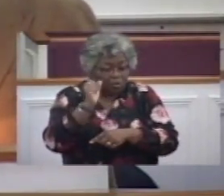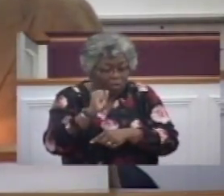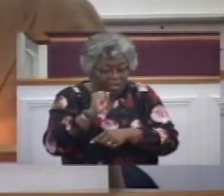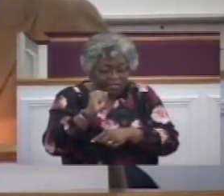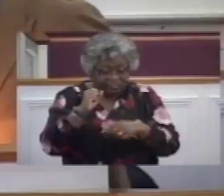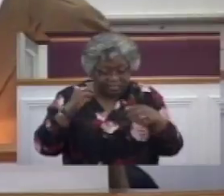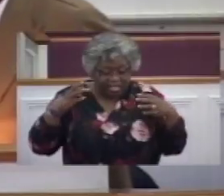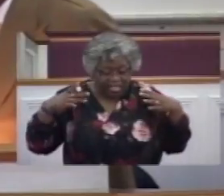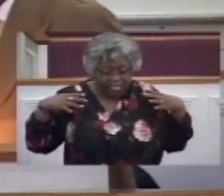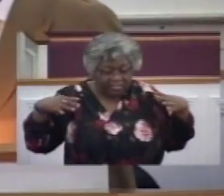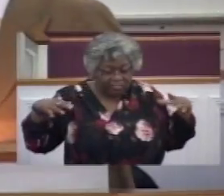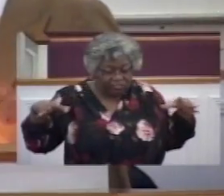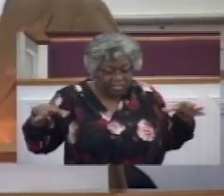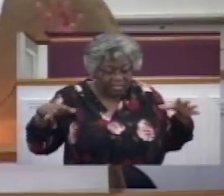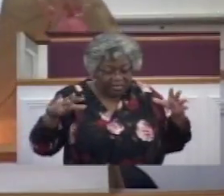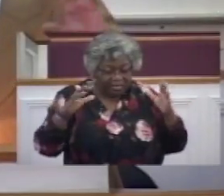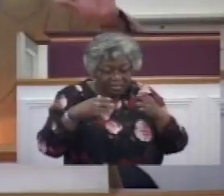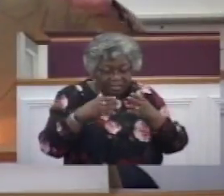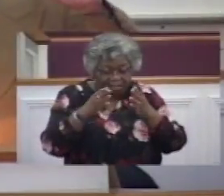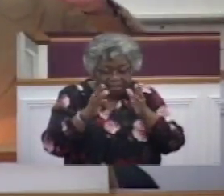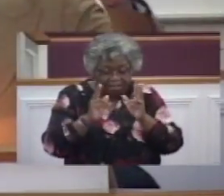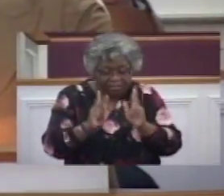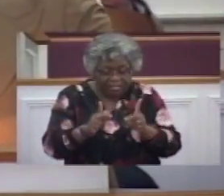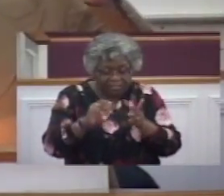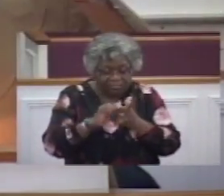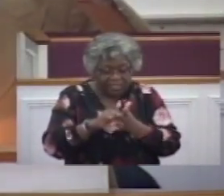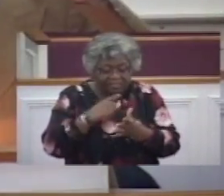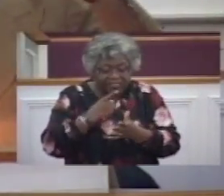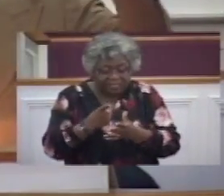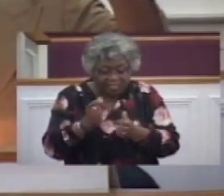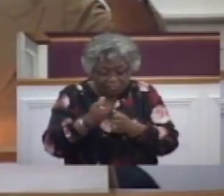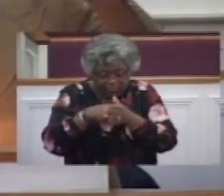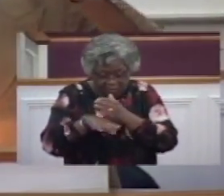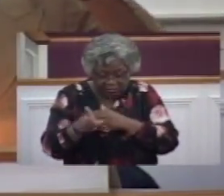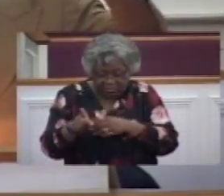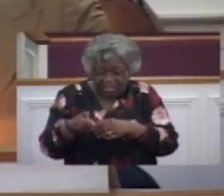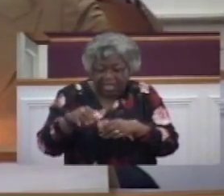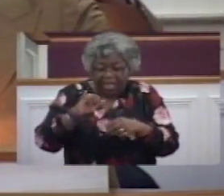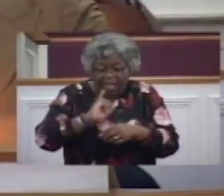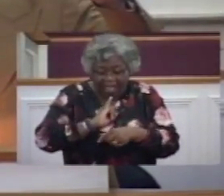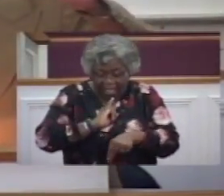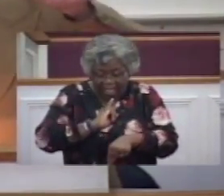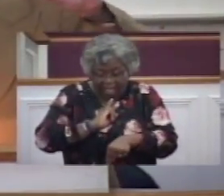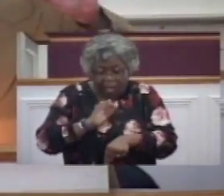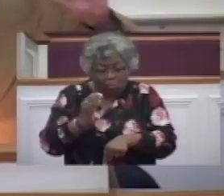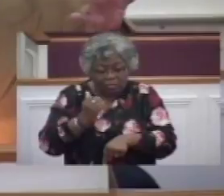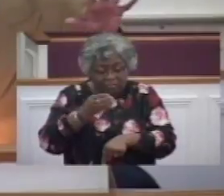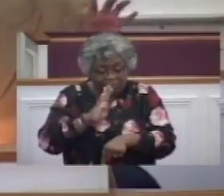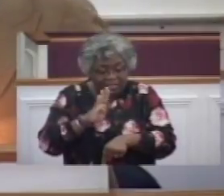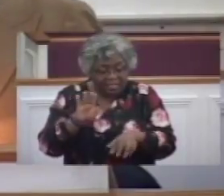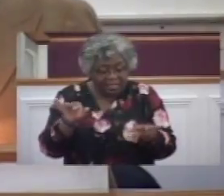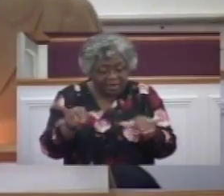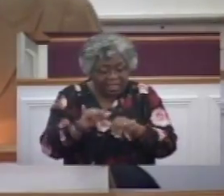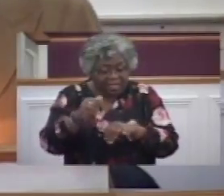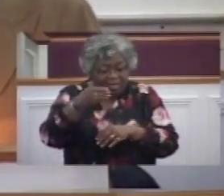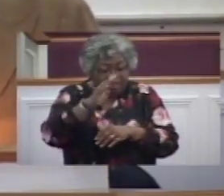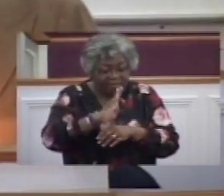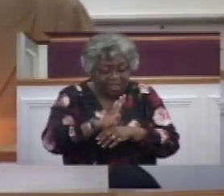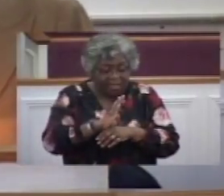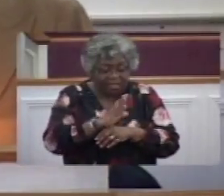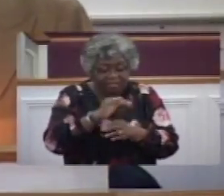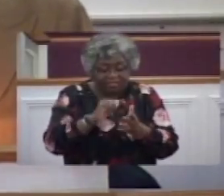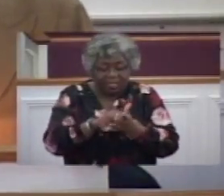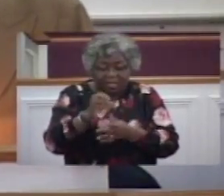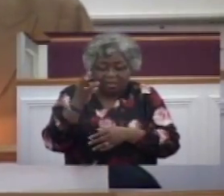angelic being who said in his heart, I want to be like God. And